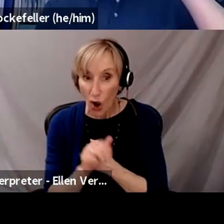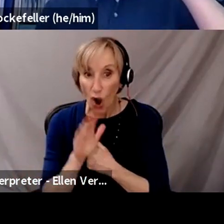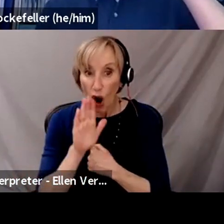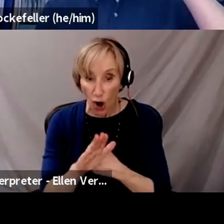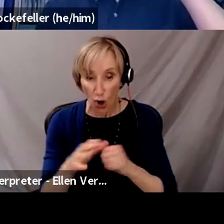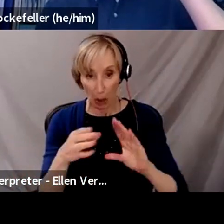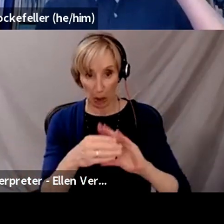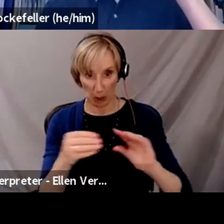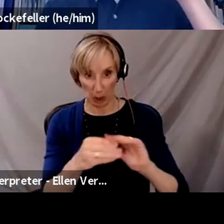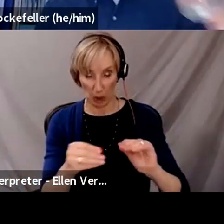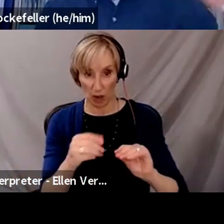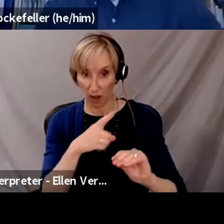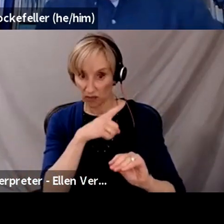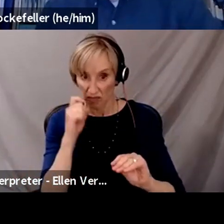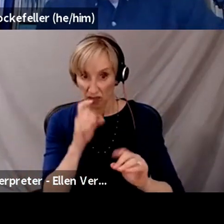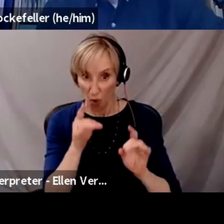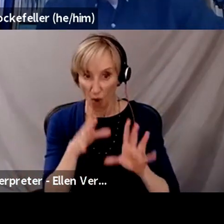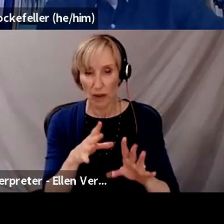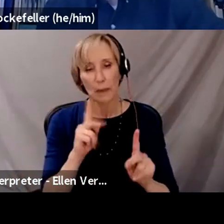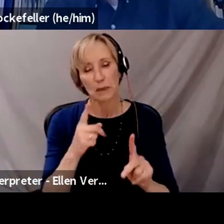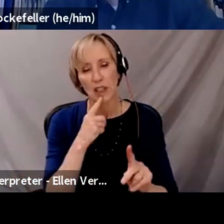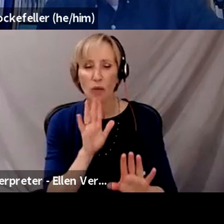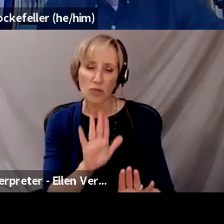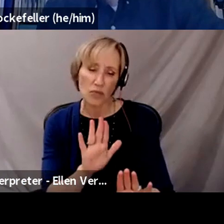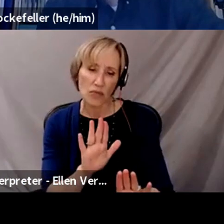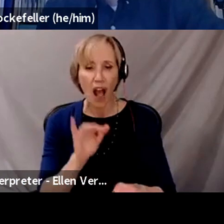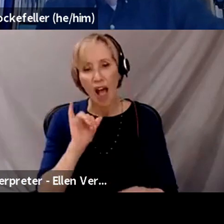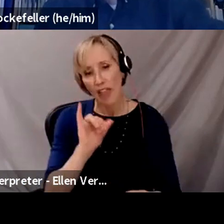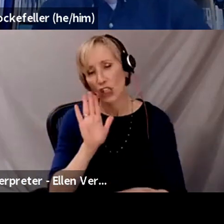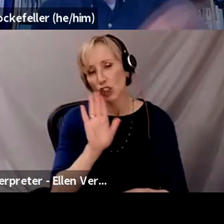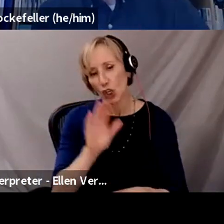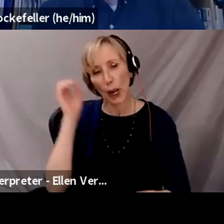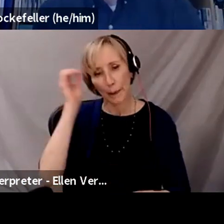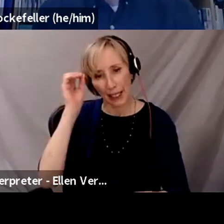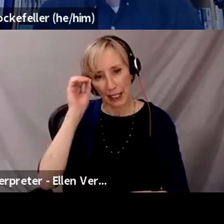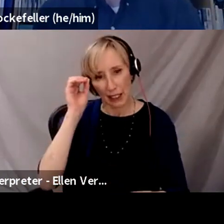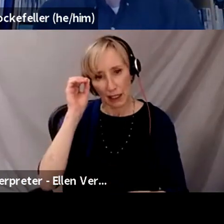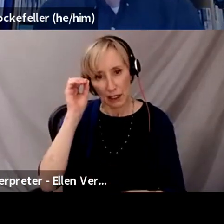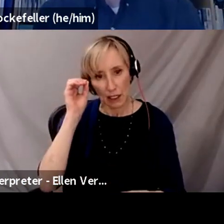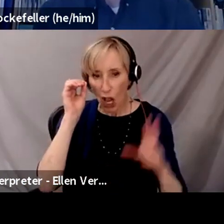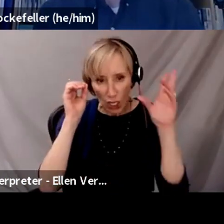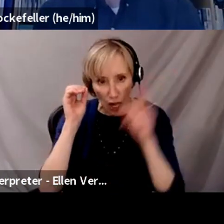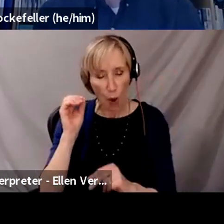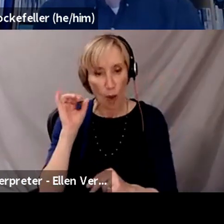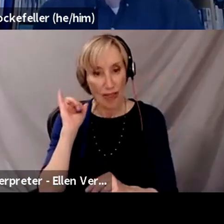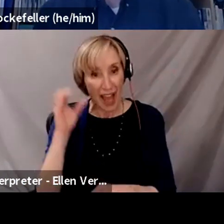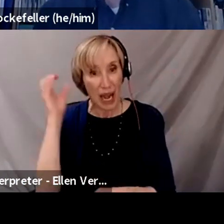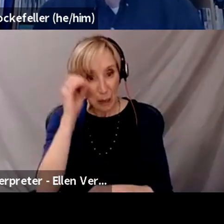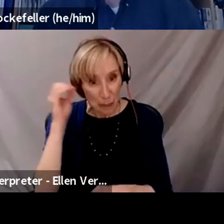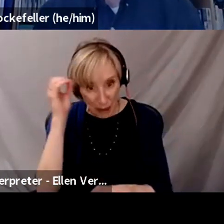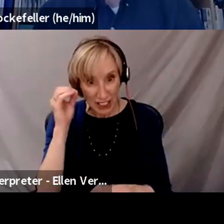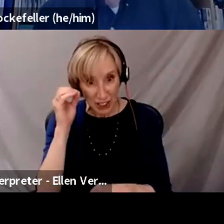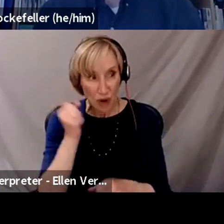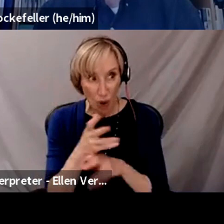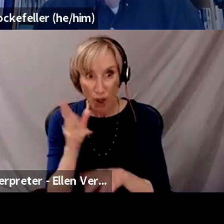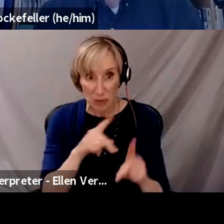an opinion. And it's like, no, that opinion is costing people their lives, whether it be from attack